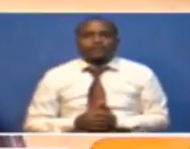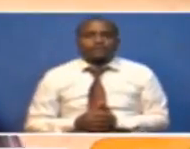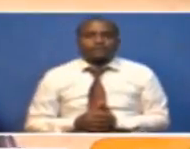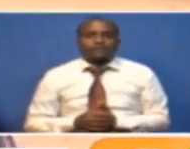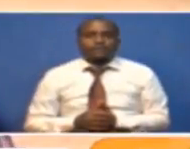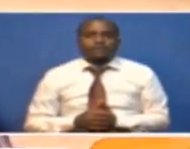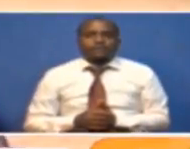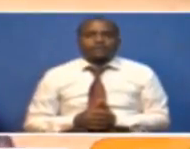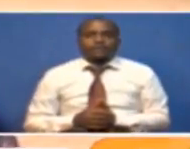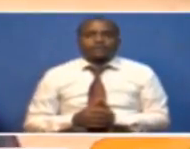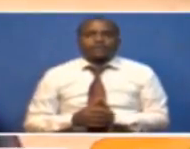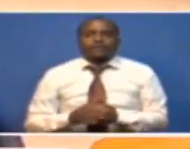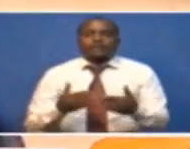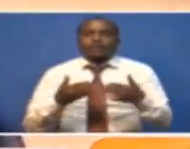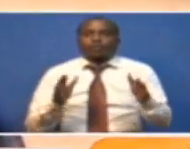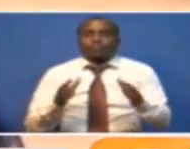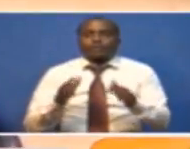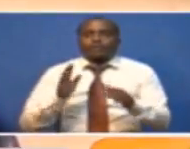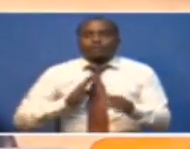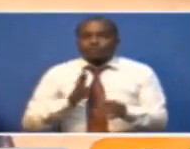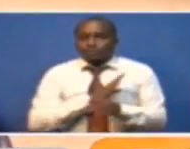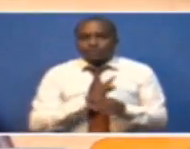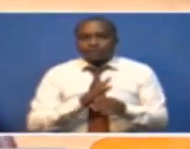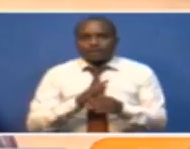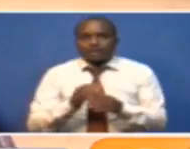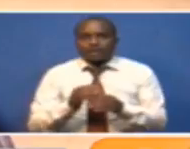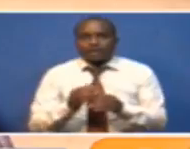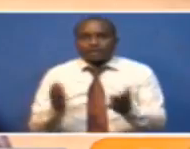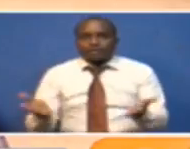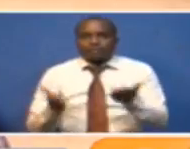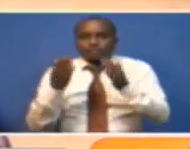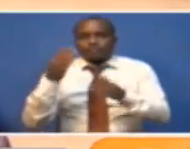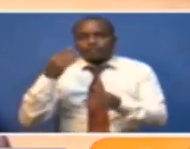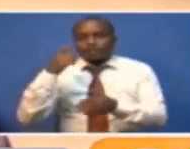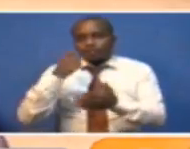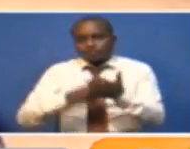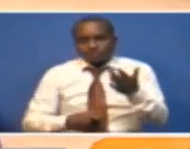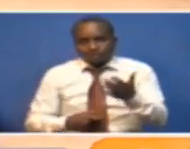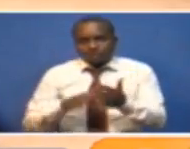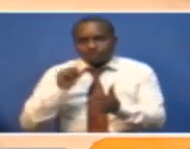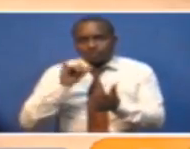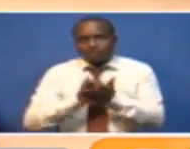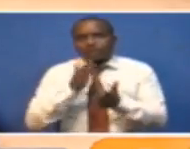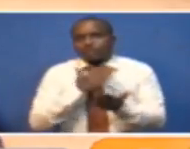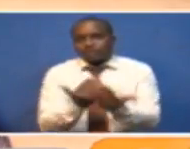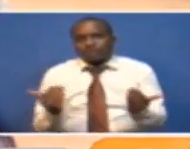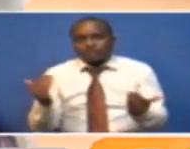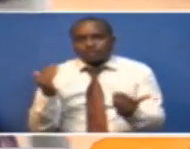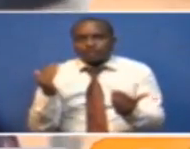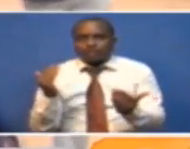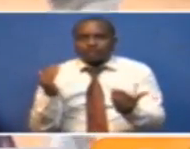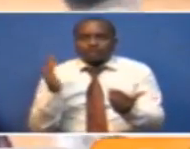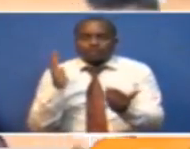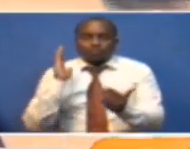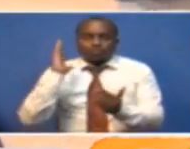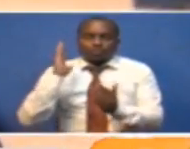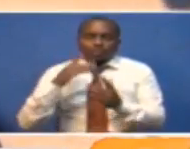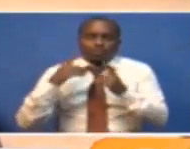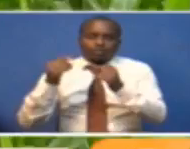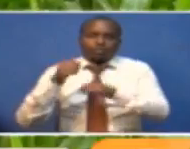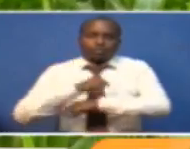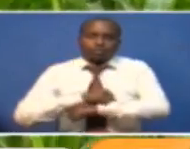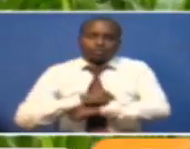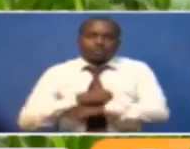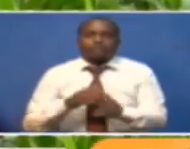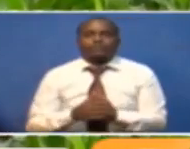na watengeneze bei ya mahindi, ndio maana watoto wetu watasoma kupitia kwa hiyo mahindi, si hatuna kazi